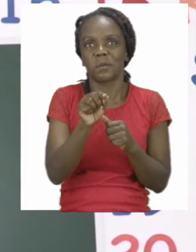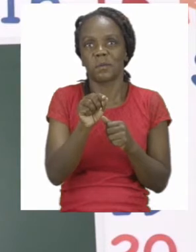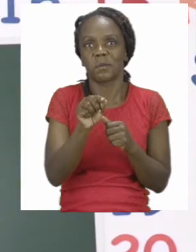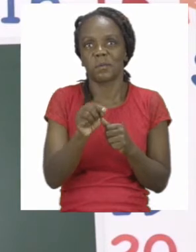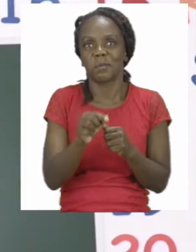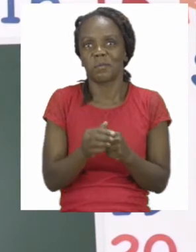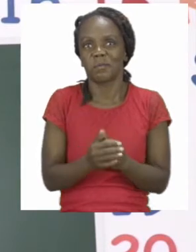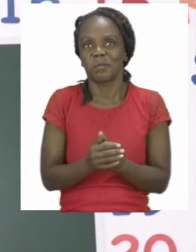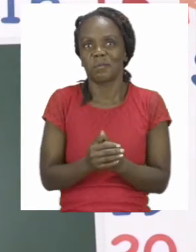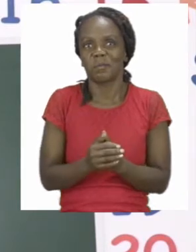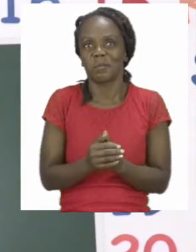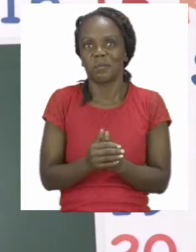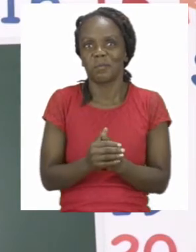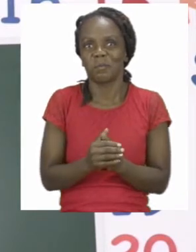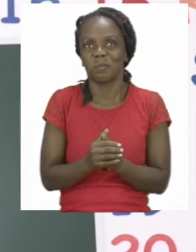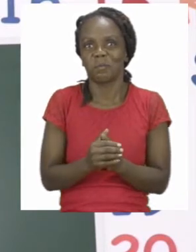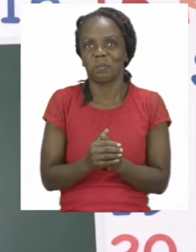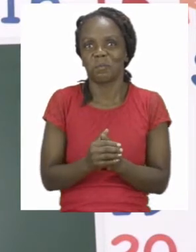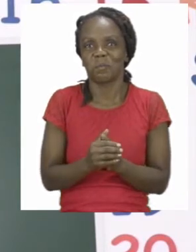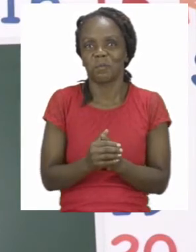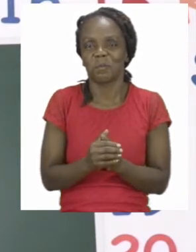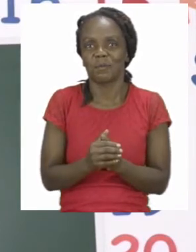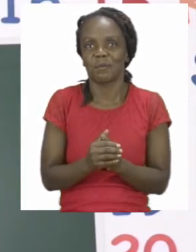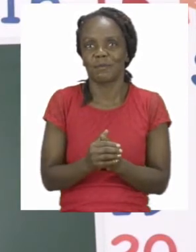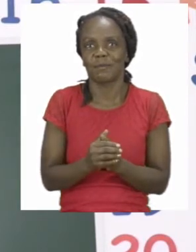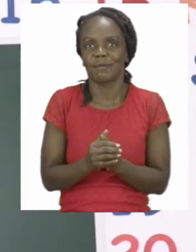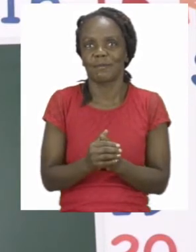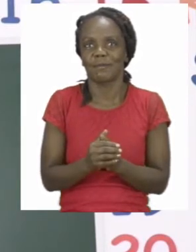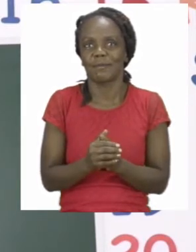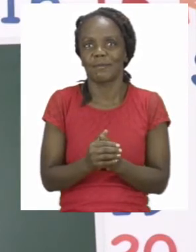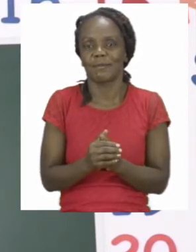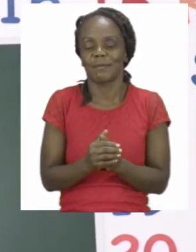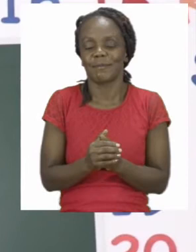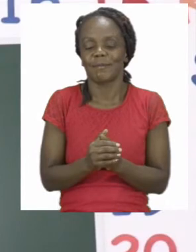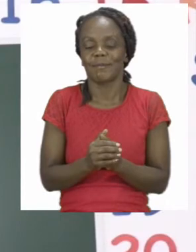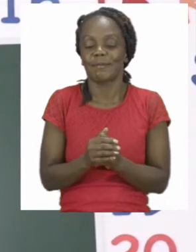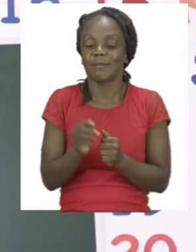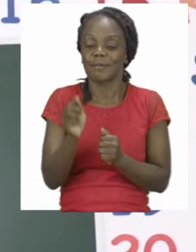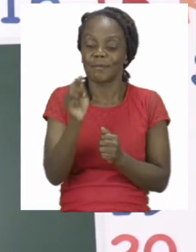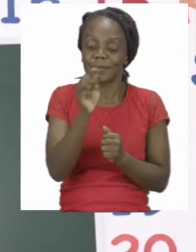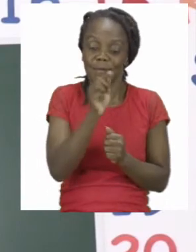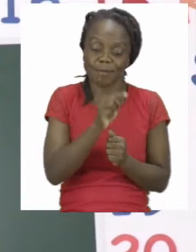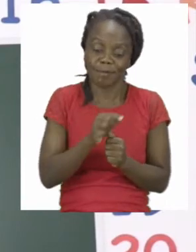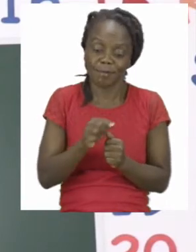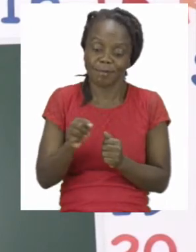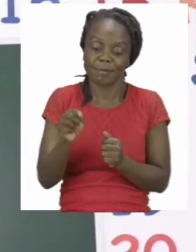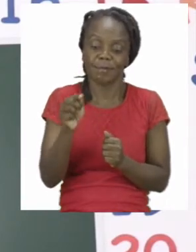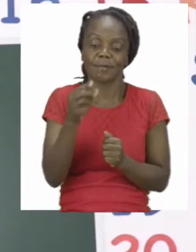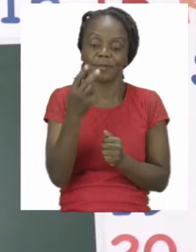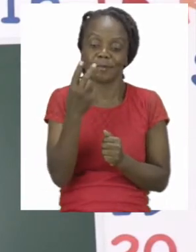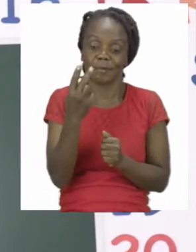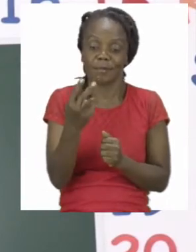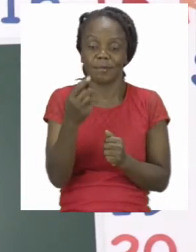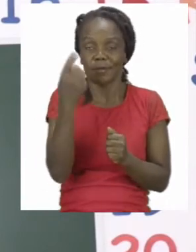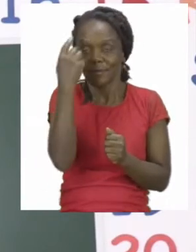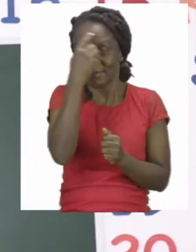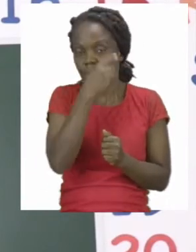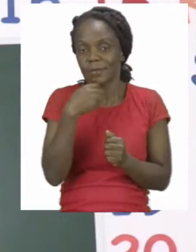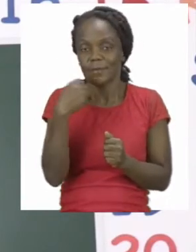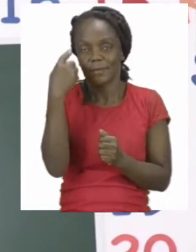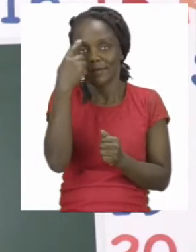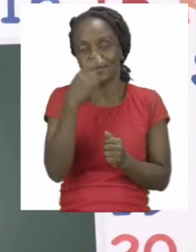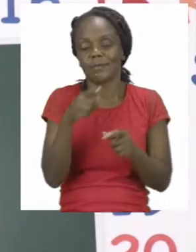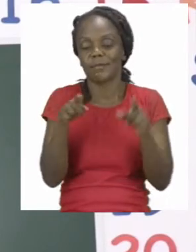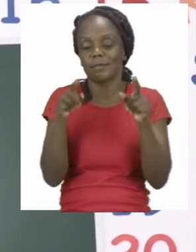two. And there you go. We have circled the two faces that look like they are the